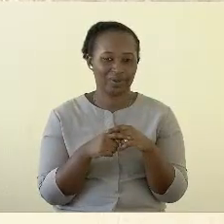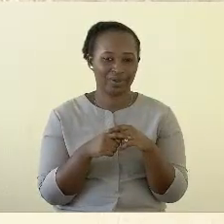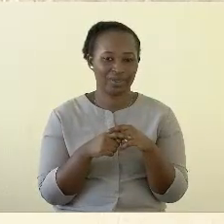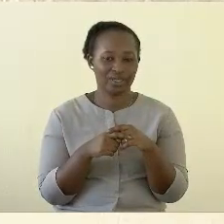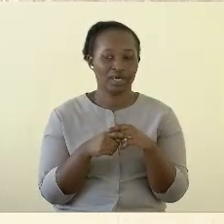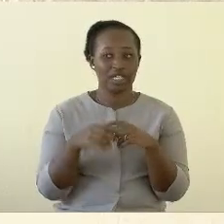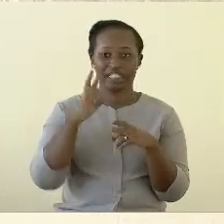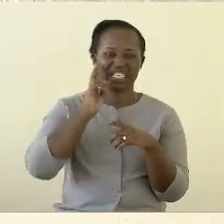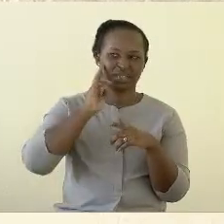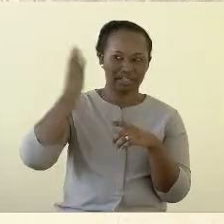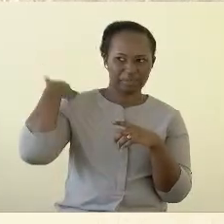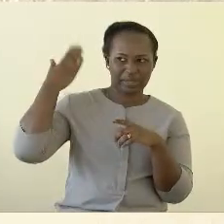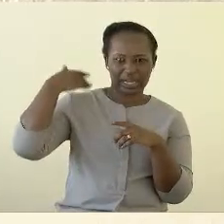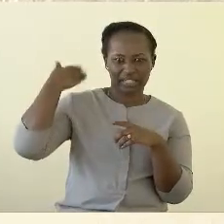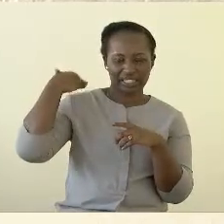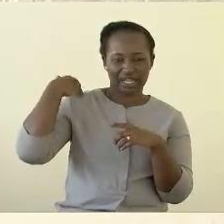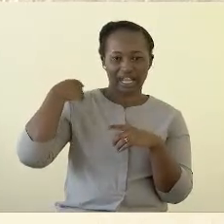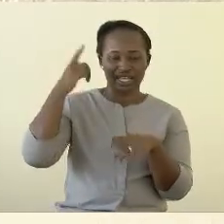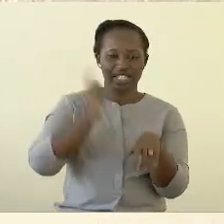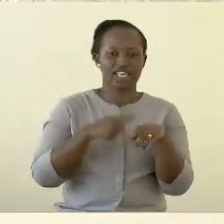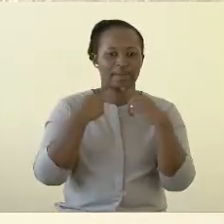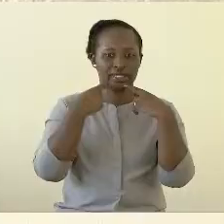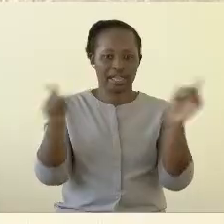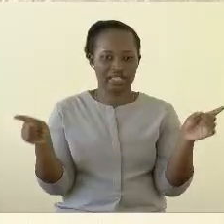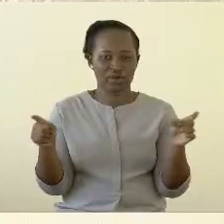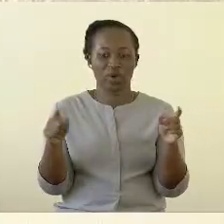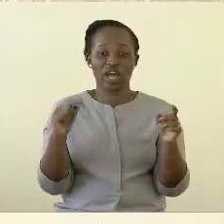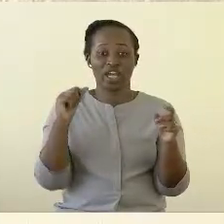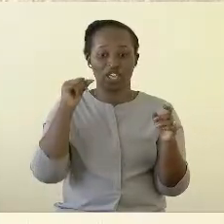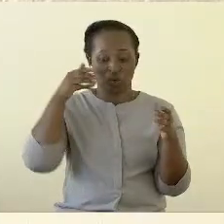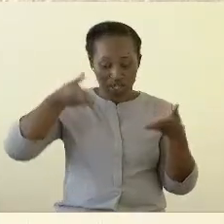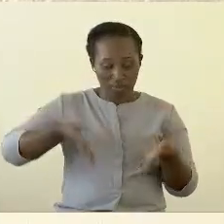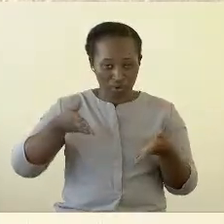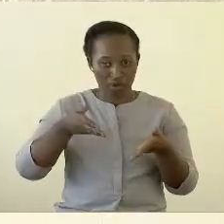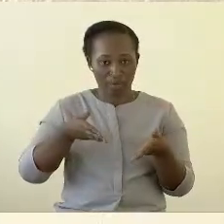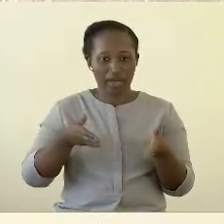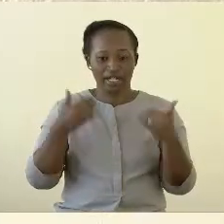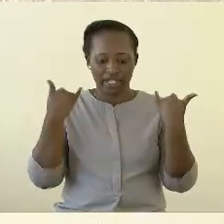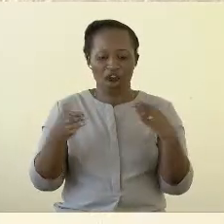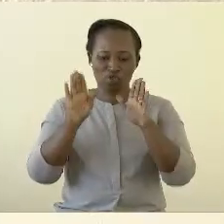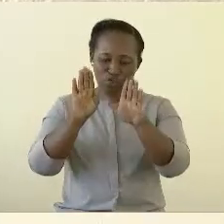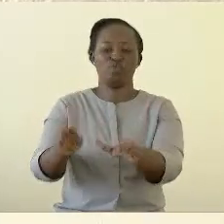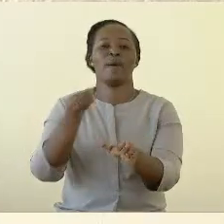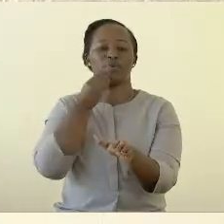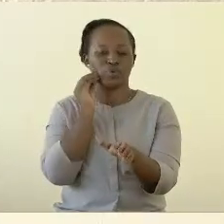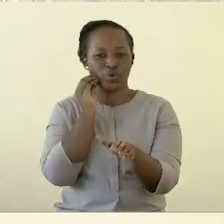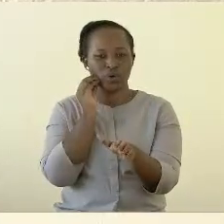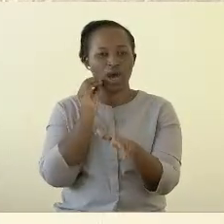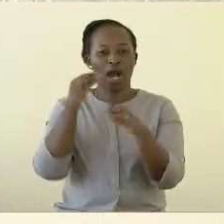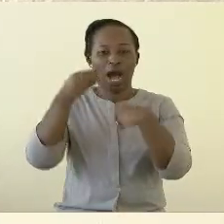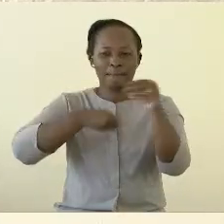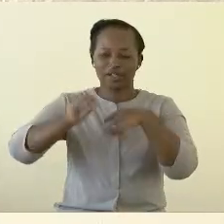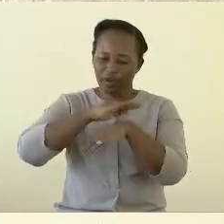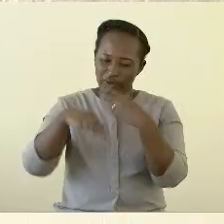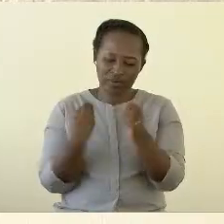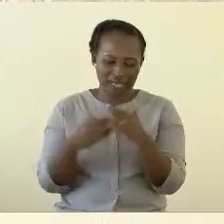lockdown starts. Most shops closed. No businesses. I happen to